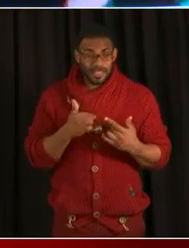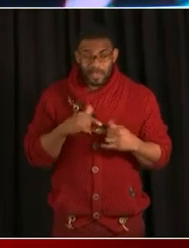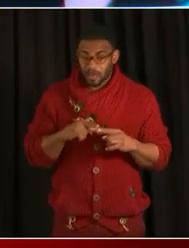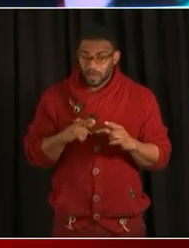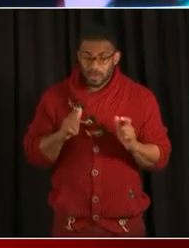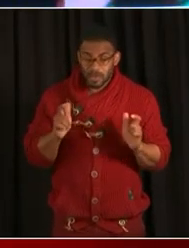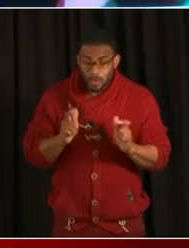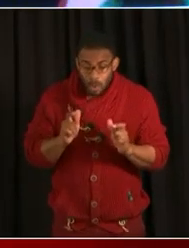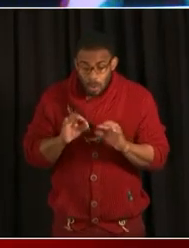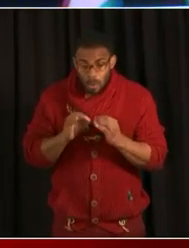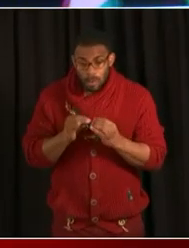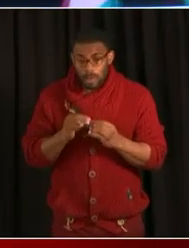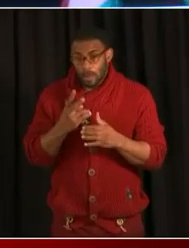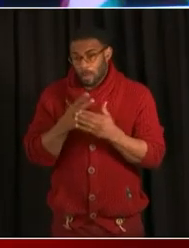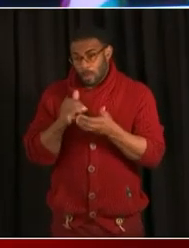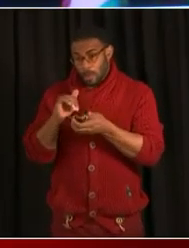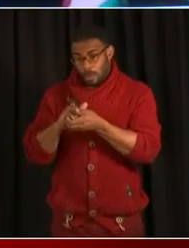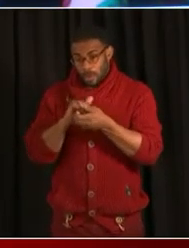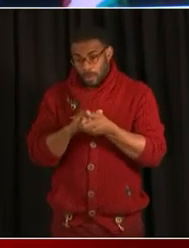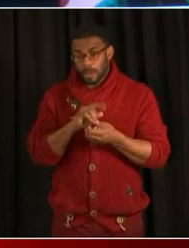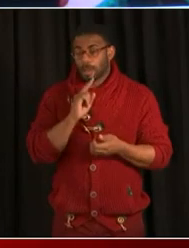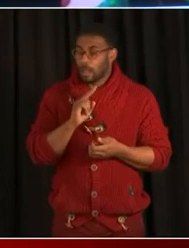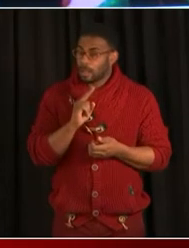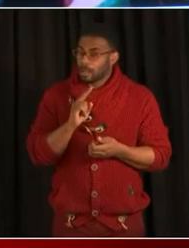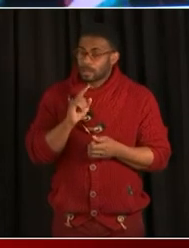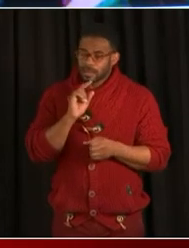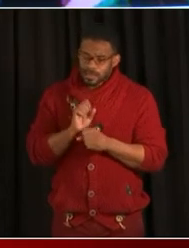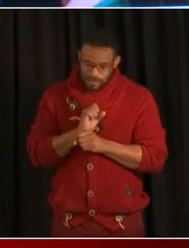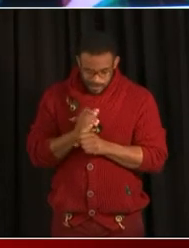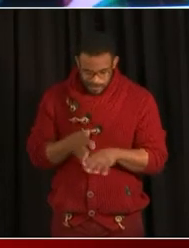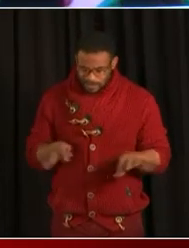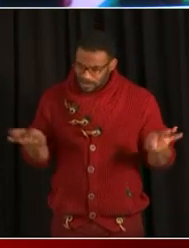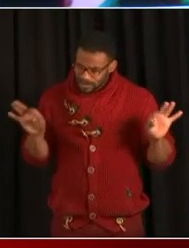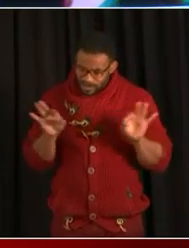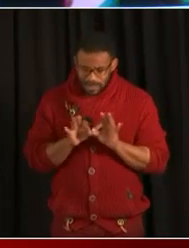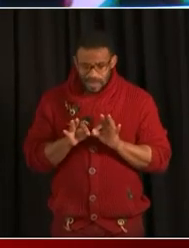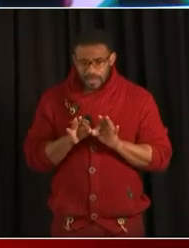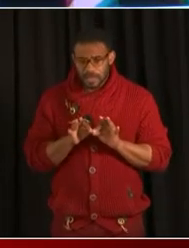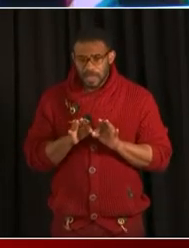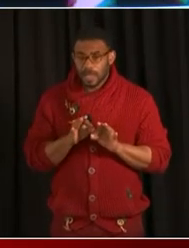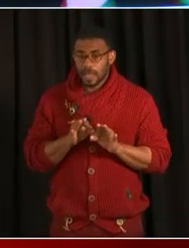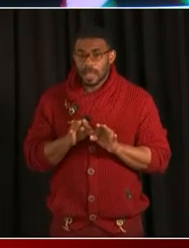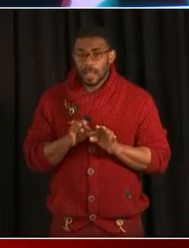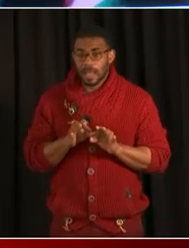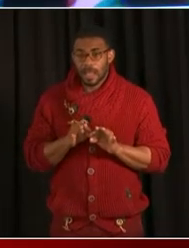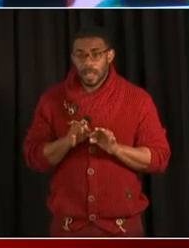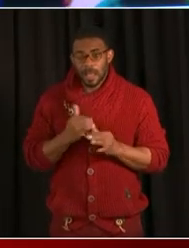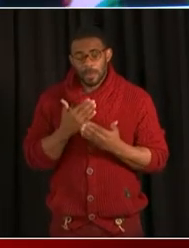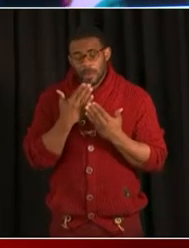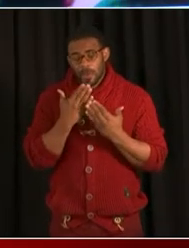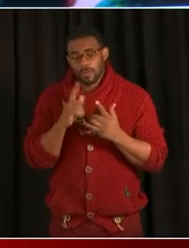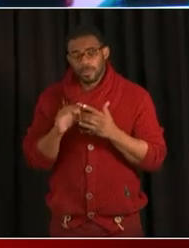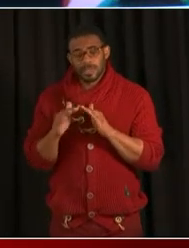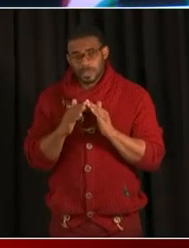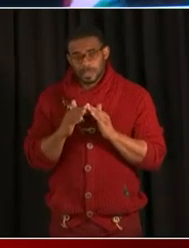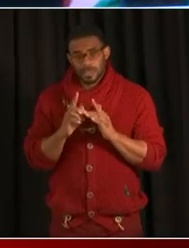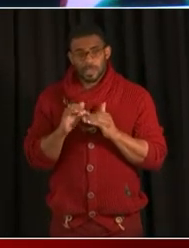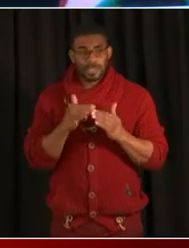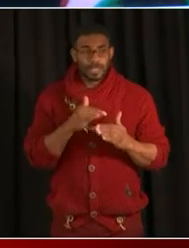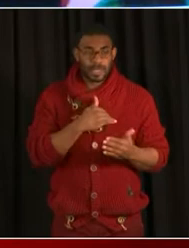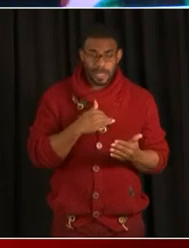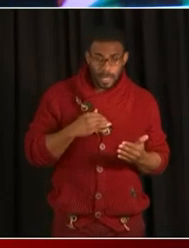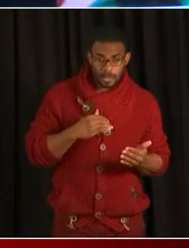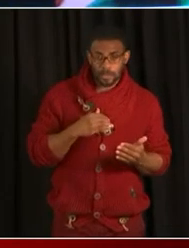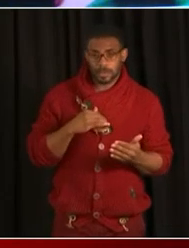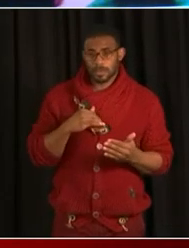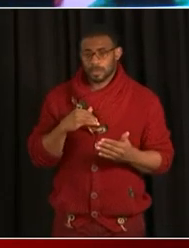even as we're a smaller organization, those partnerships are absolutely essential and vital. And I'm very grateful to the city